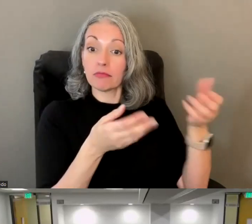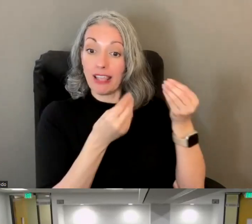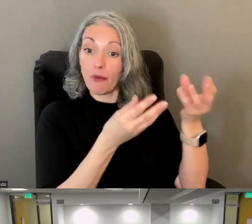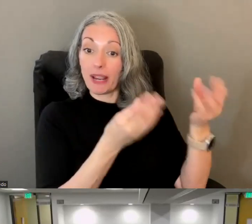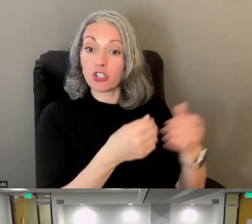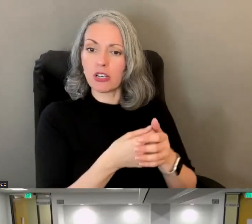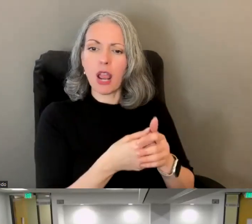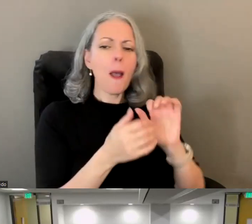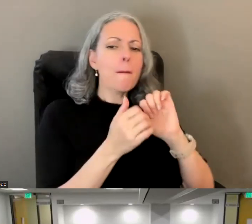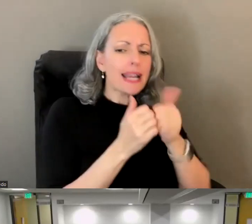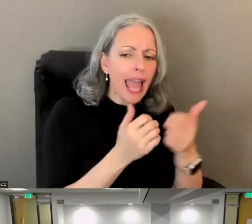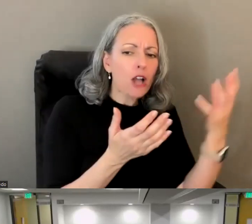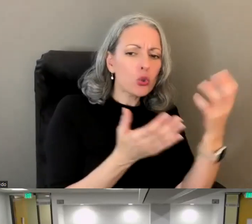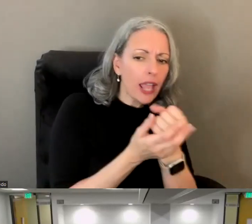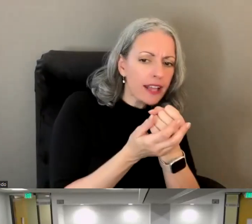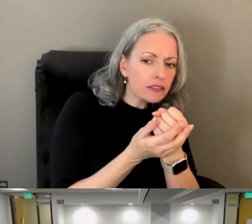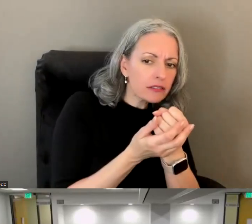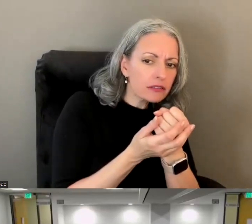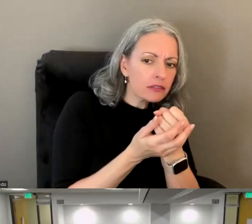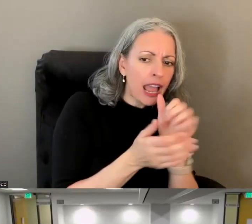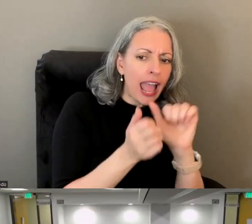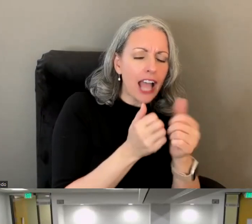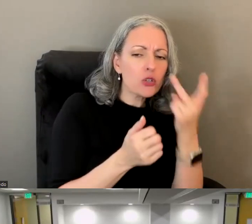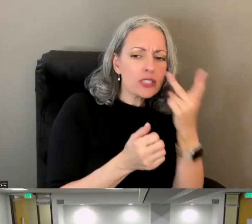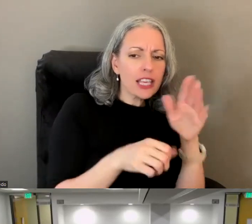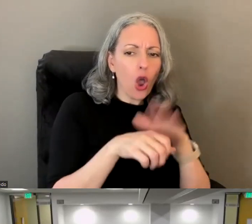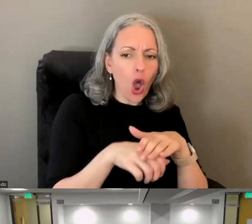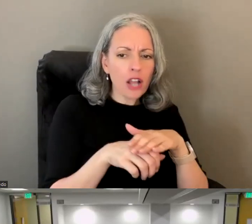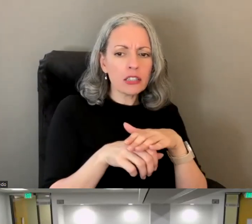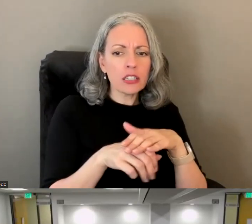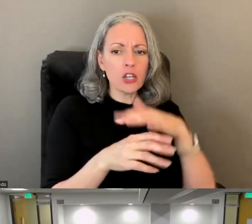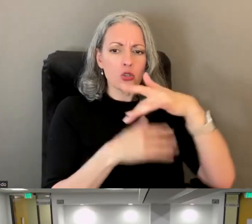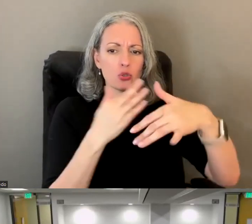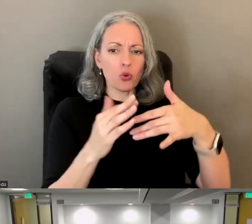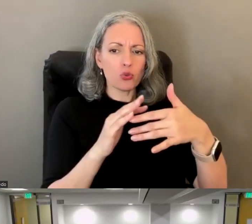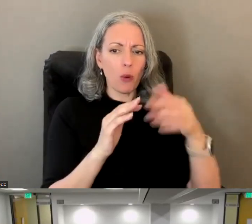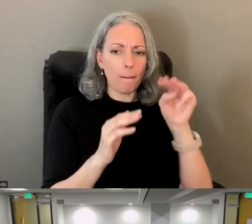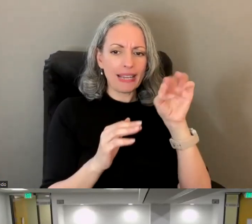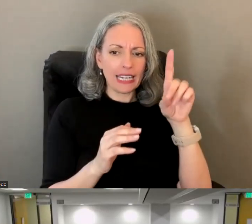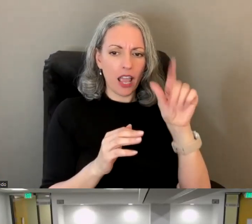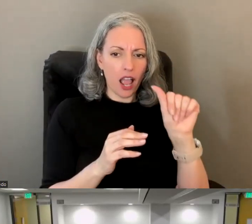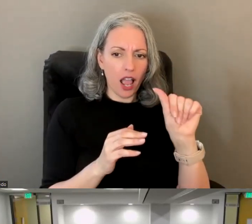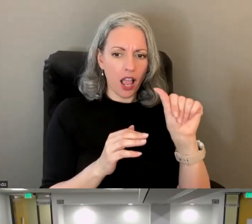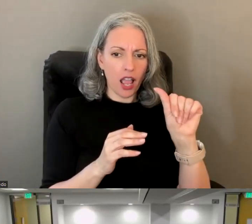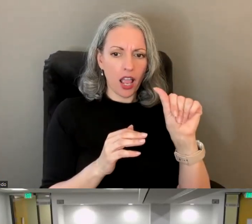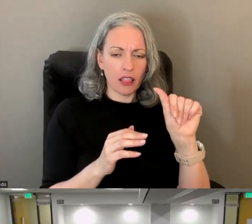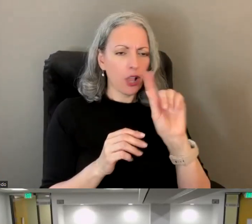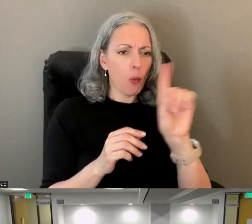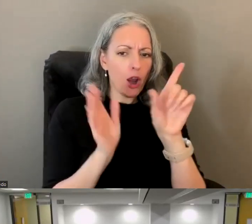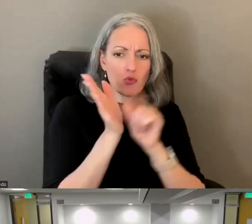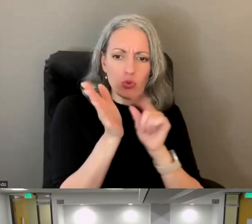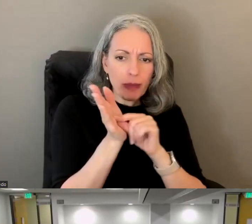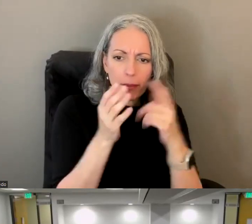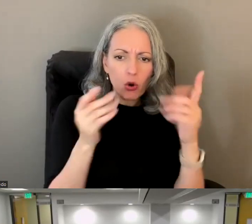information, but how do we get it? How do we see it on like social media or on TV or in print? How is it